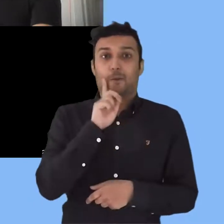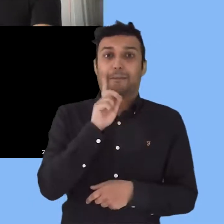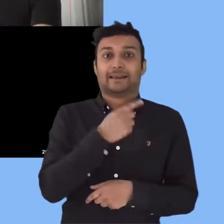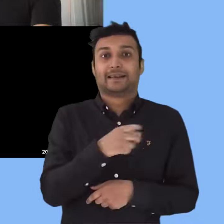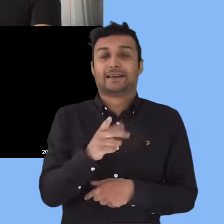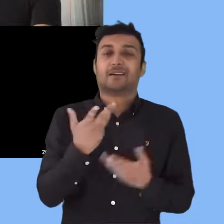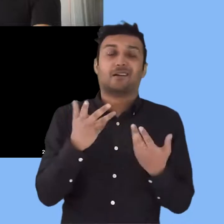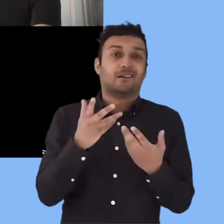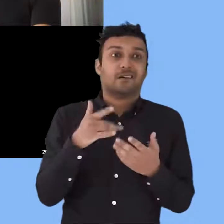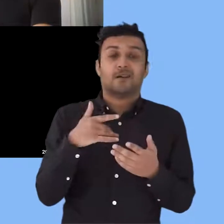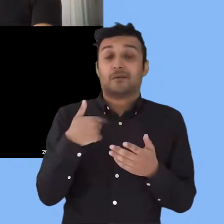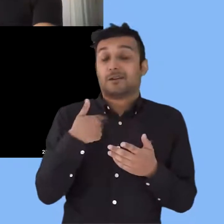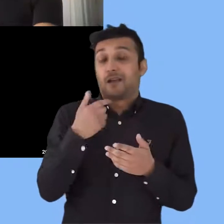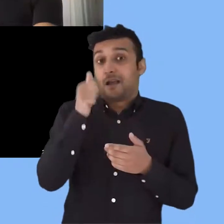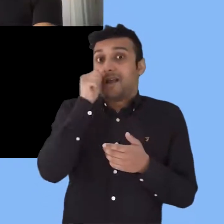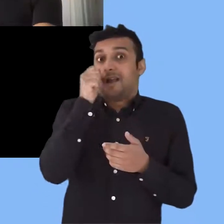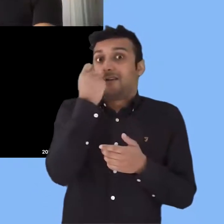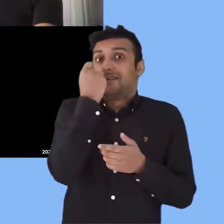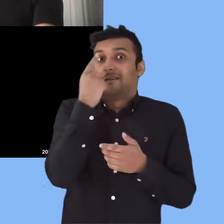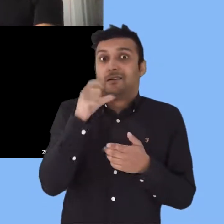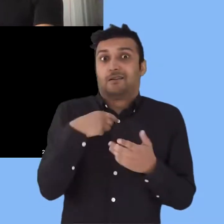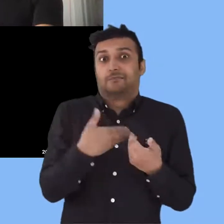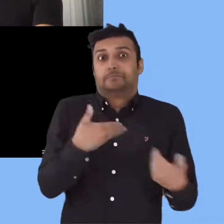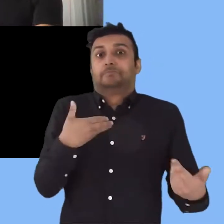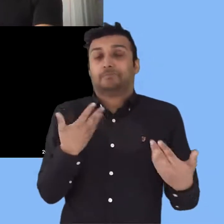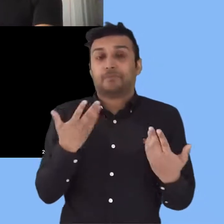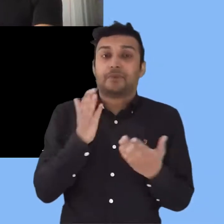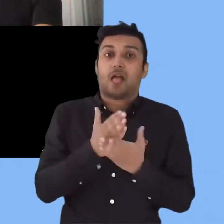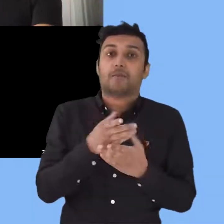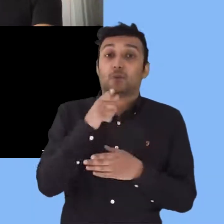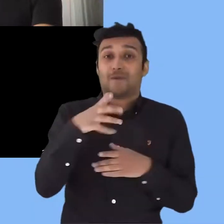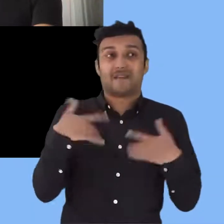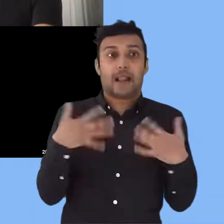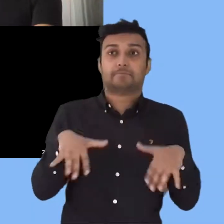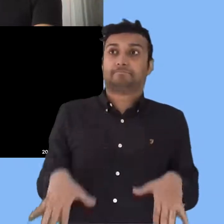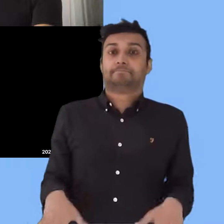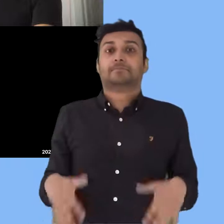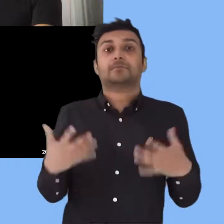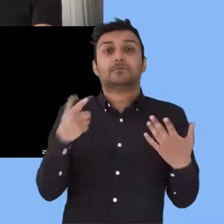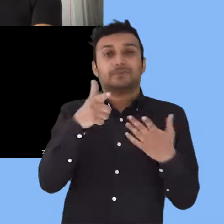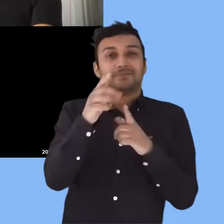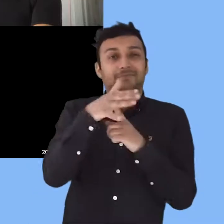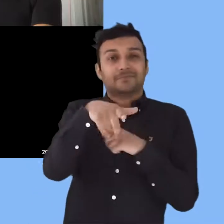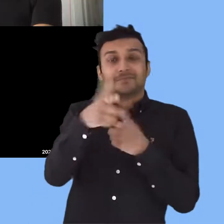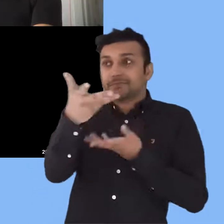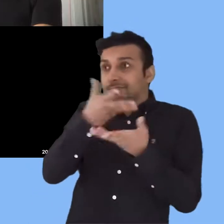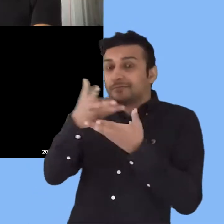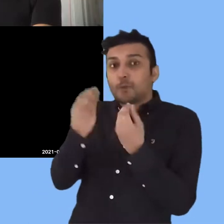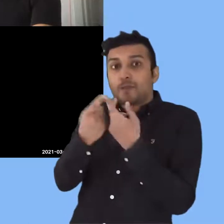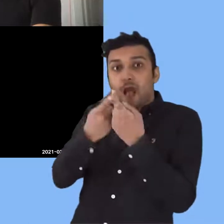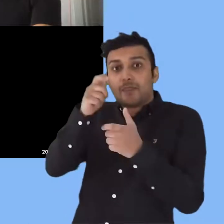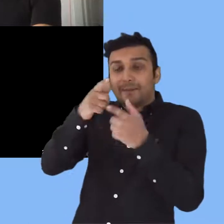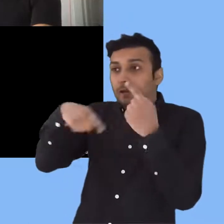really encourage you to reach out and speak with others who may be going through similar experiences to you, maybe